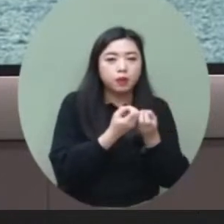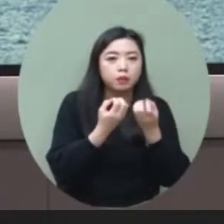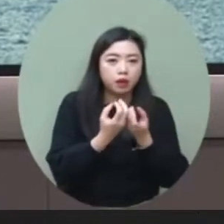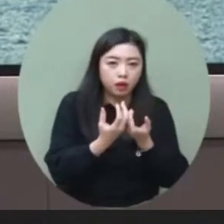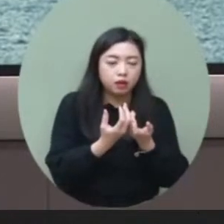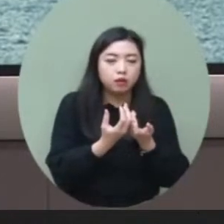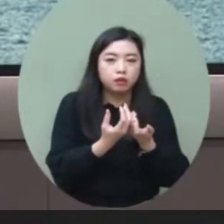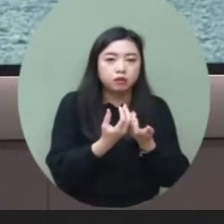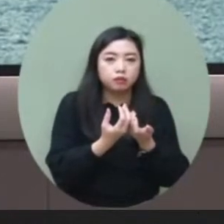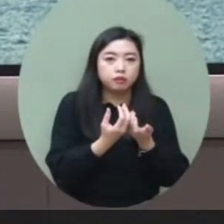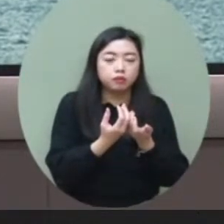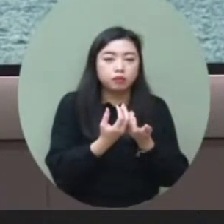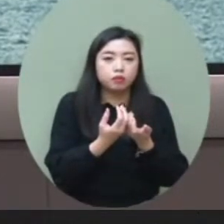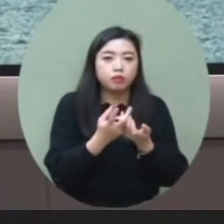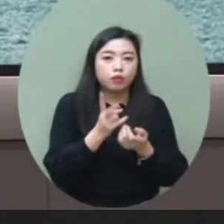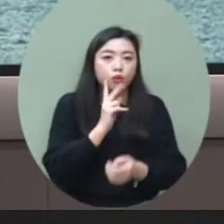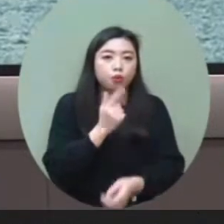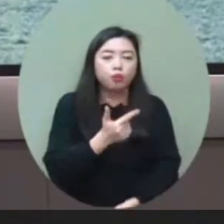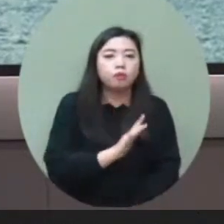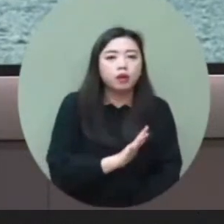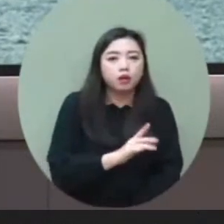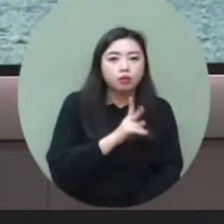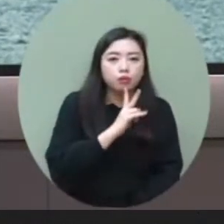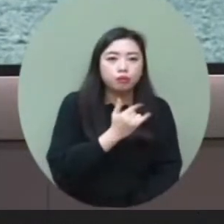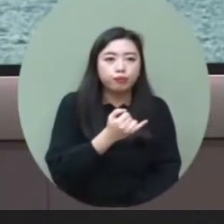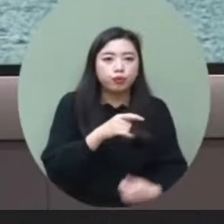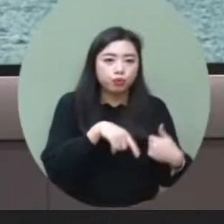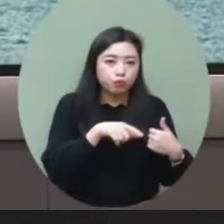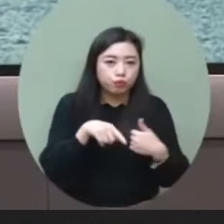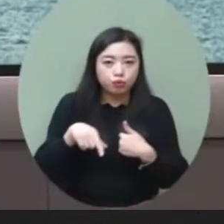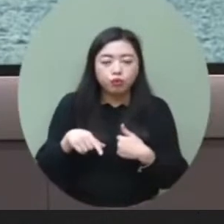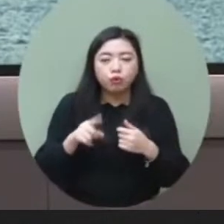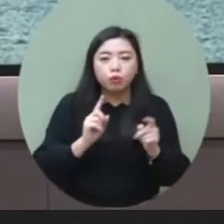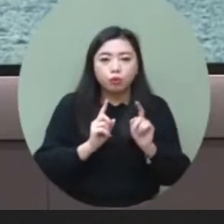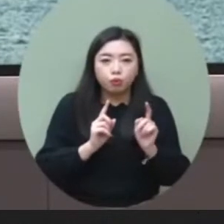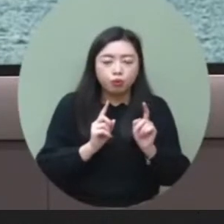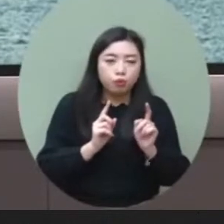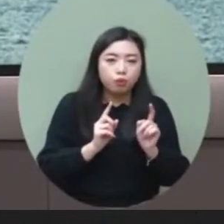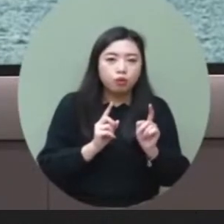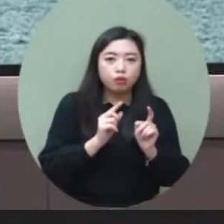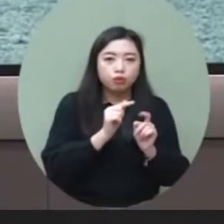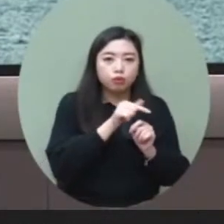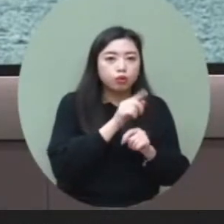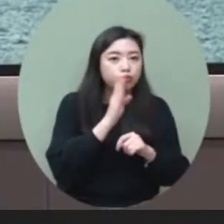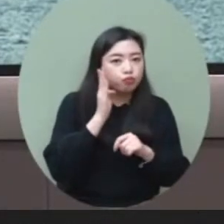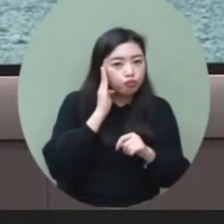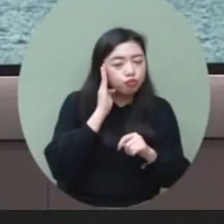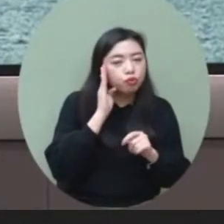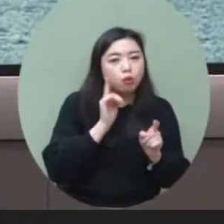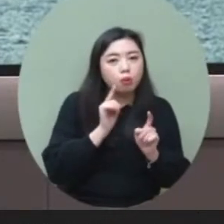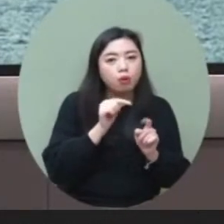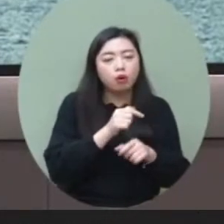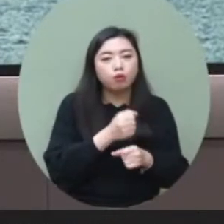300 residential care homes that saw cases.